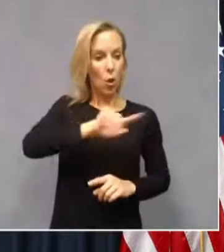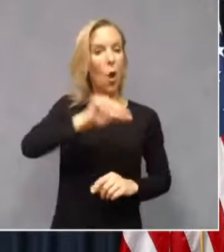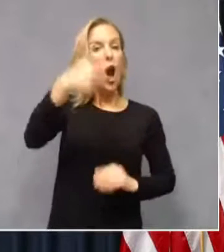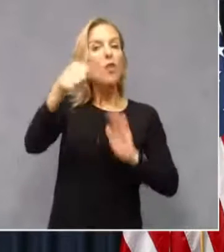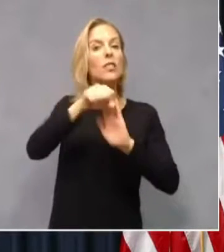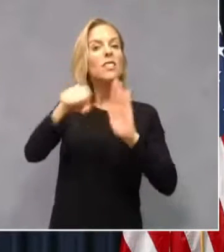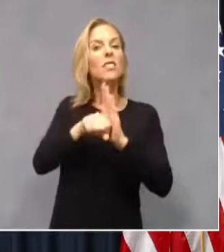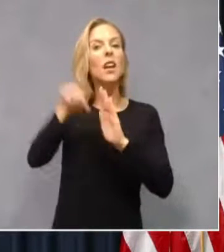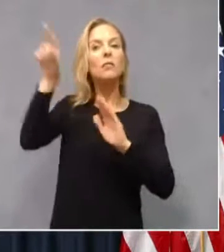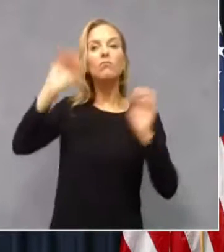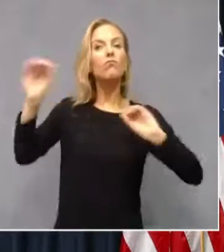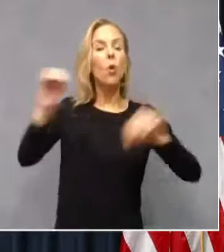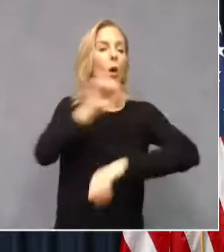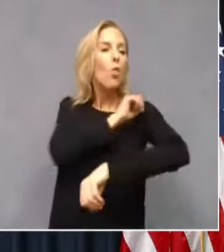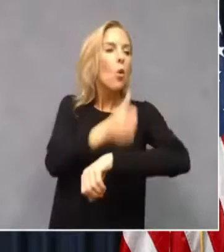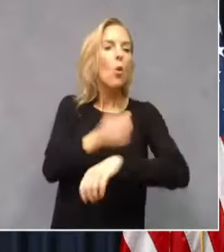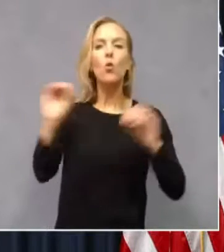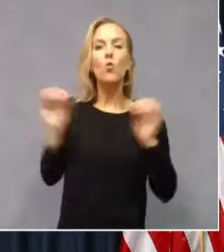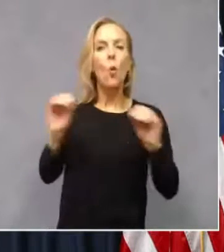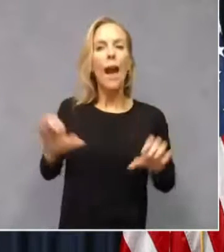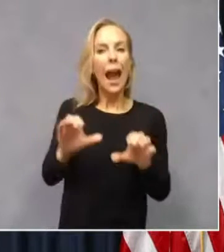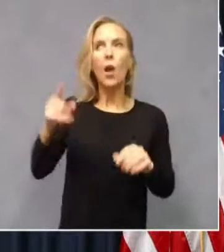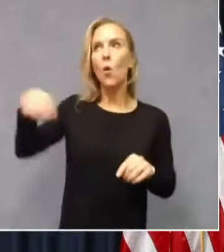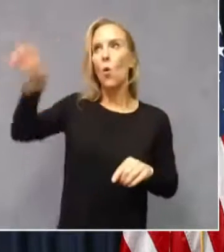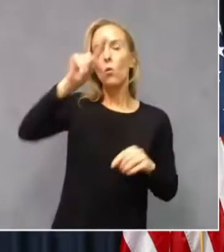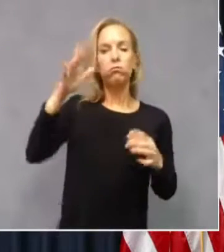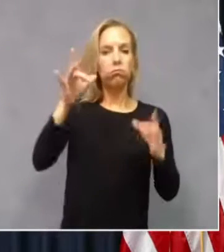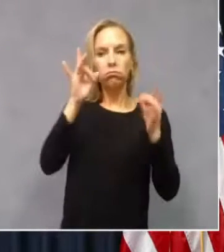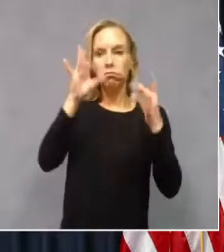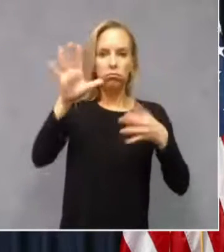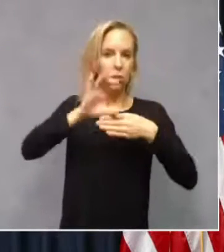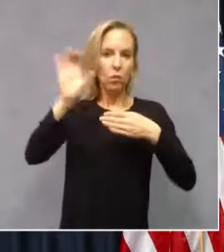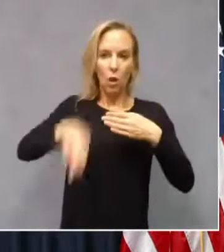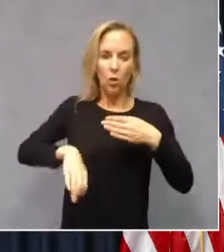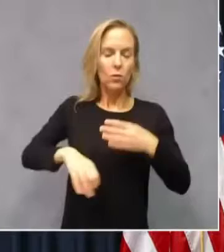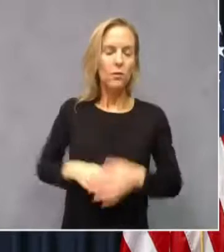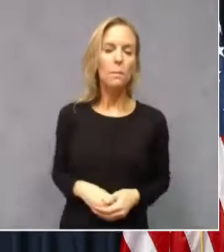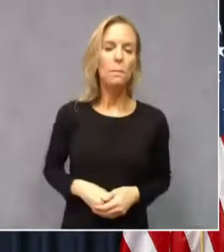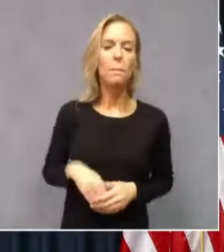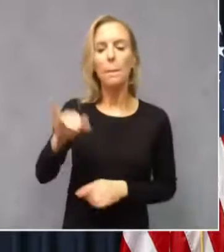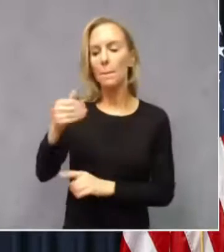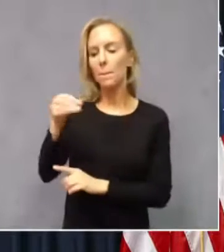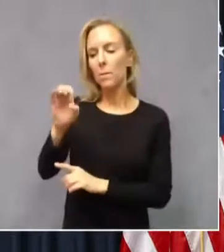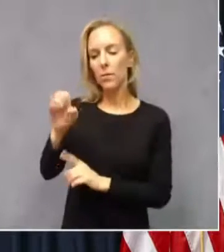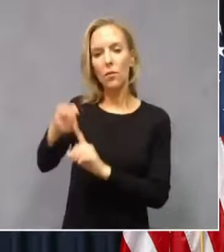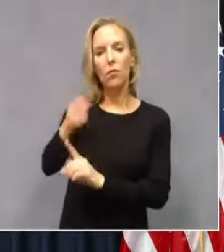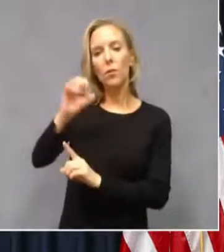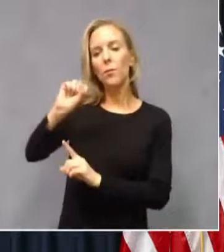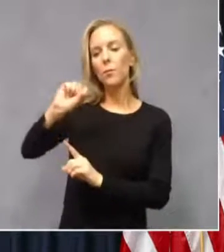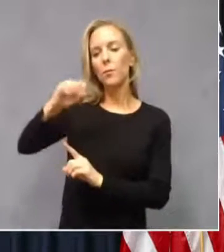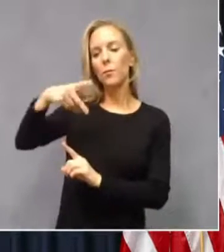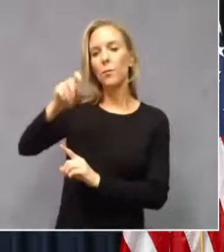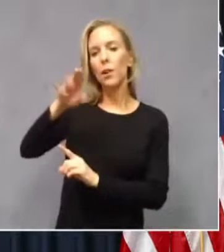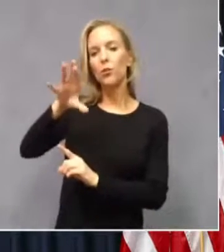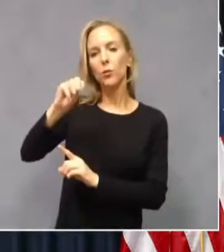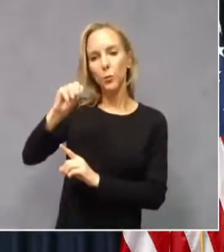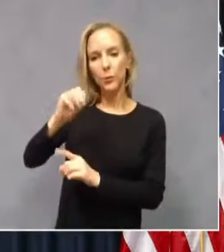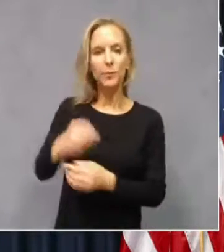you've seen really dire consequences. Joe Ragusa from Spectrum.